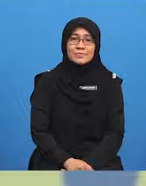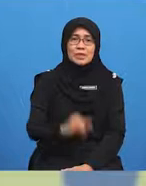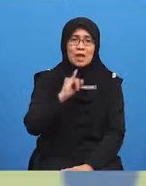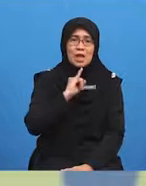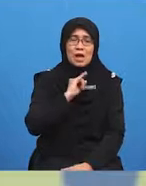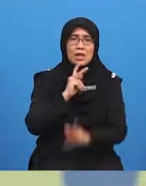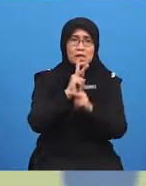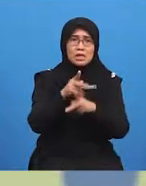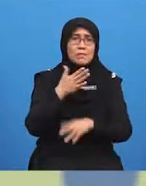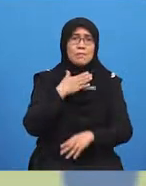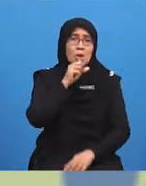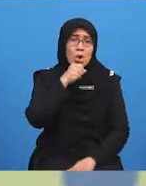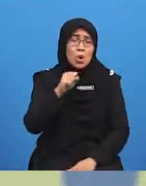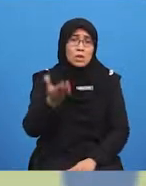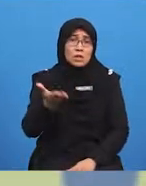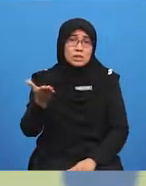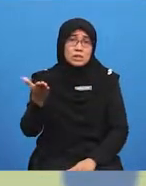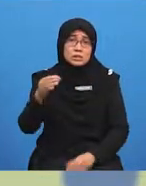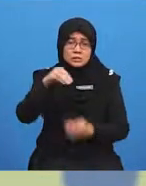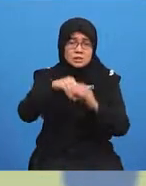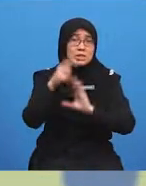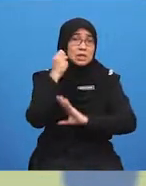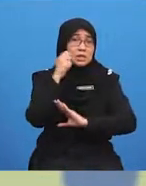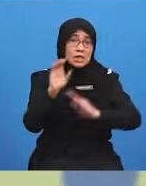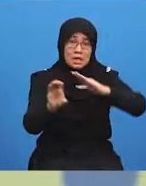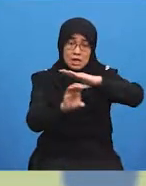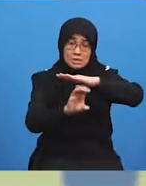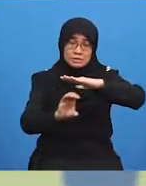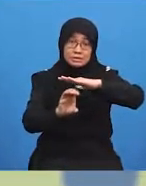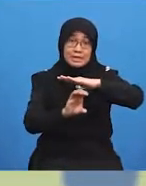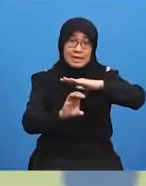I keep my old things in the cellar.